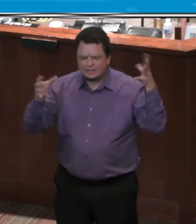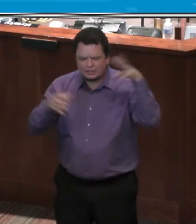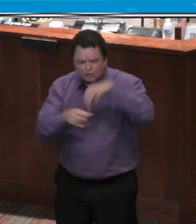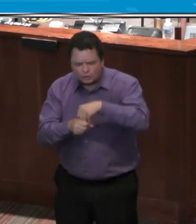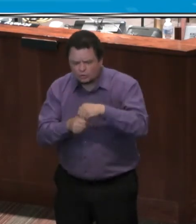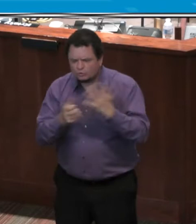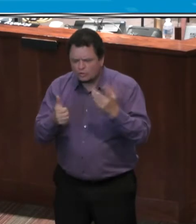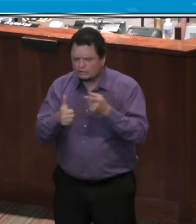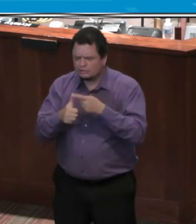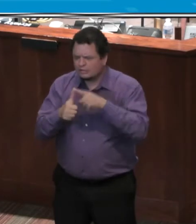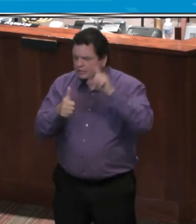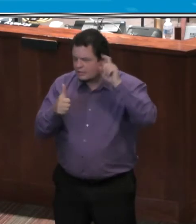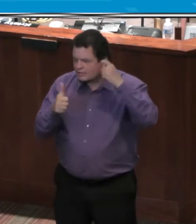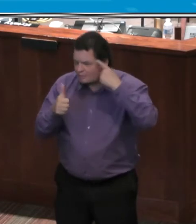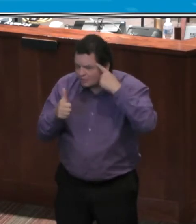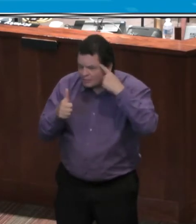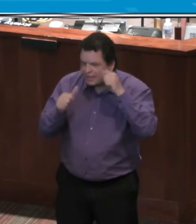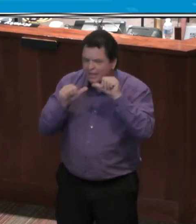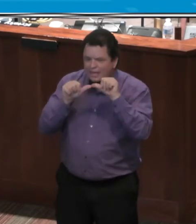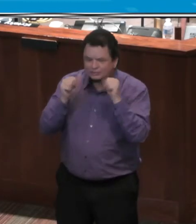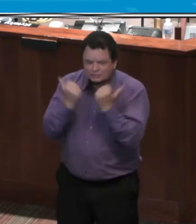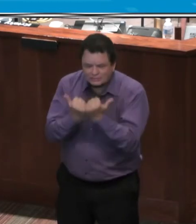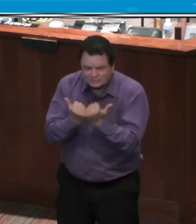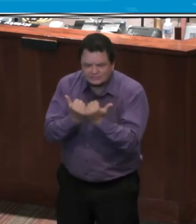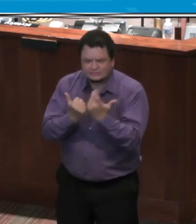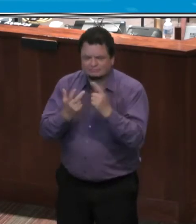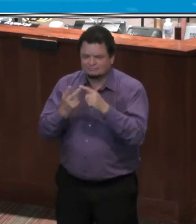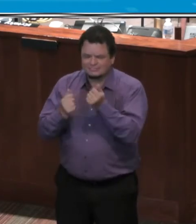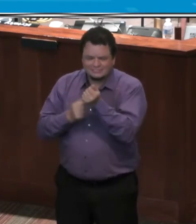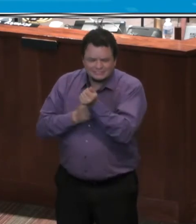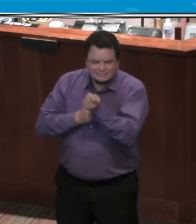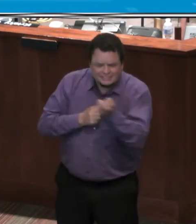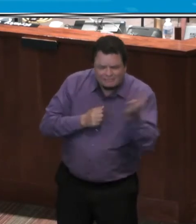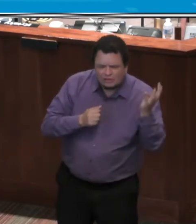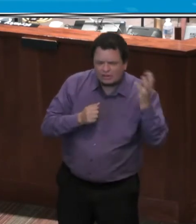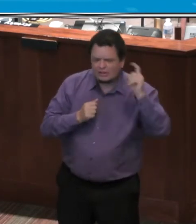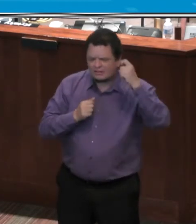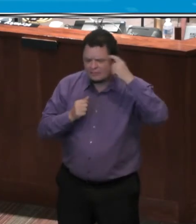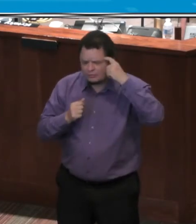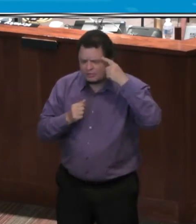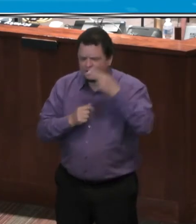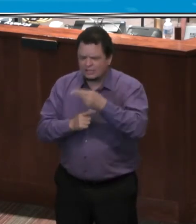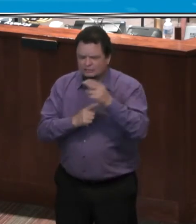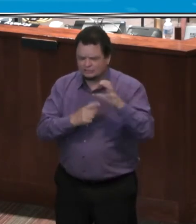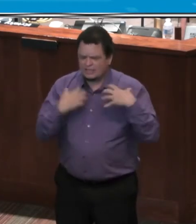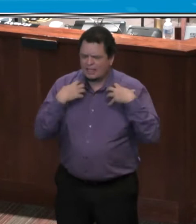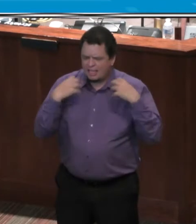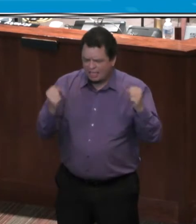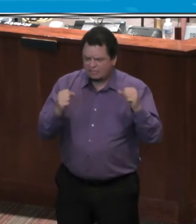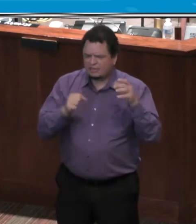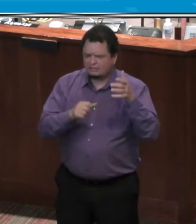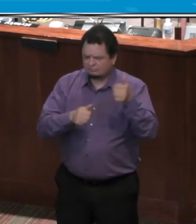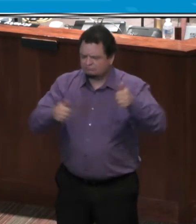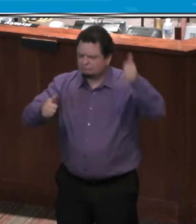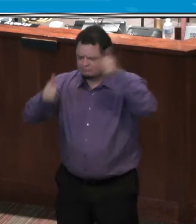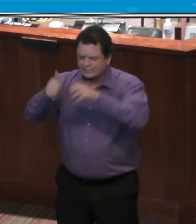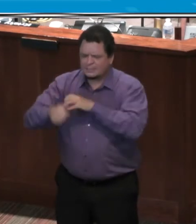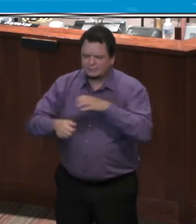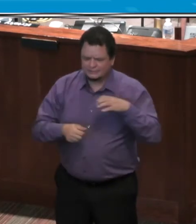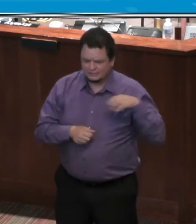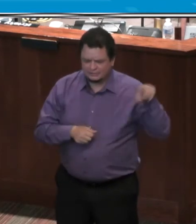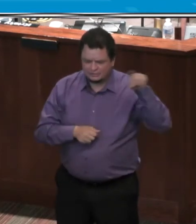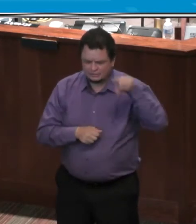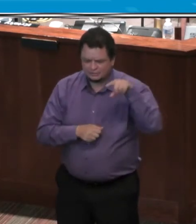government health agencies, specifically Health and Human Services, Centers for Medicaid and Medicare, and